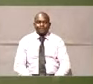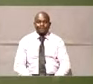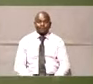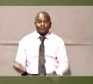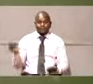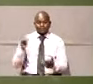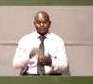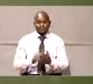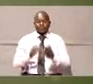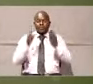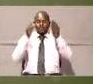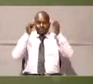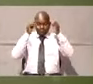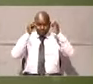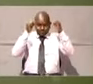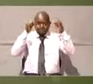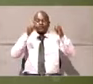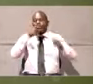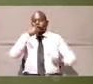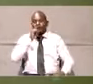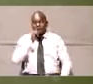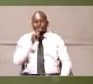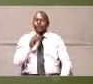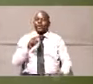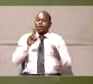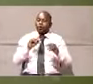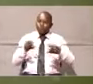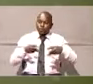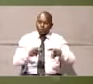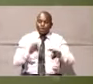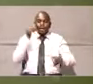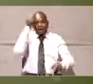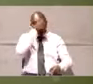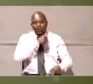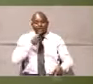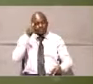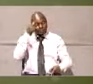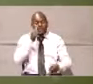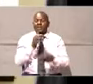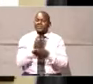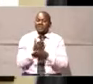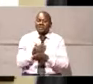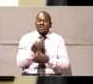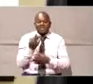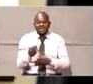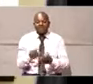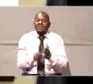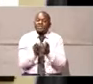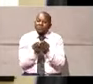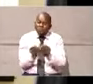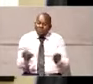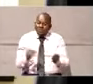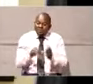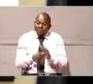Again, President Yoweri Museveni has said that there is no way Africa can industrialize without solving the issues